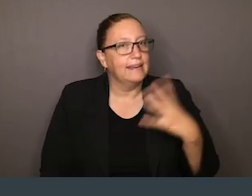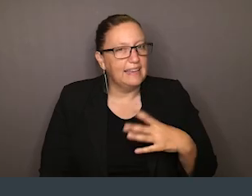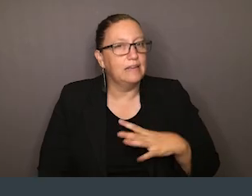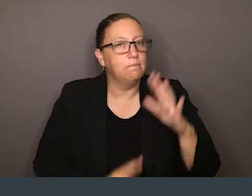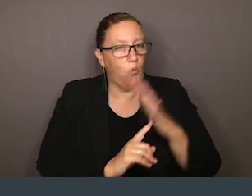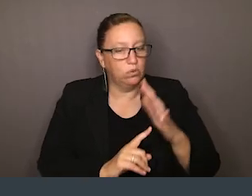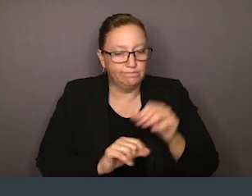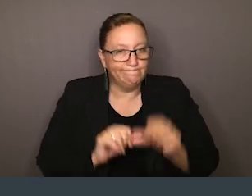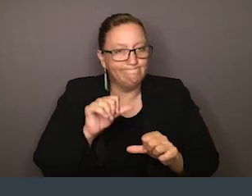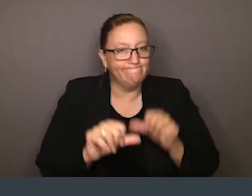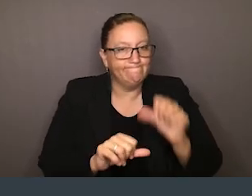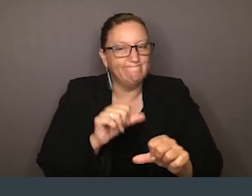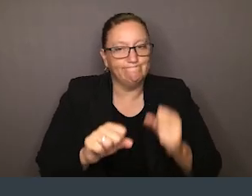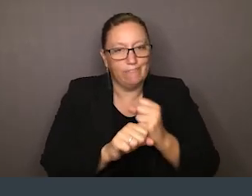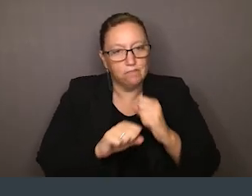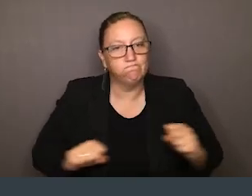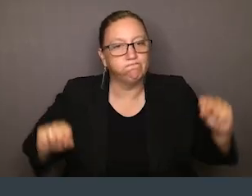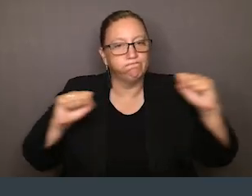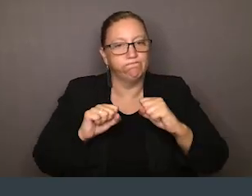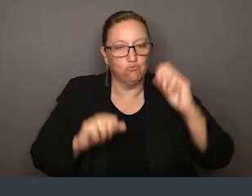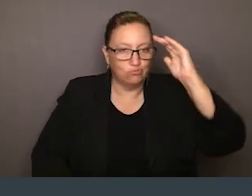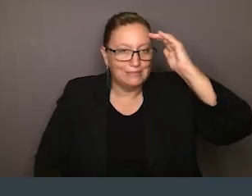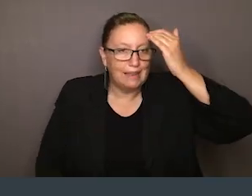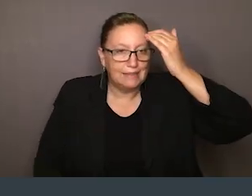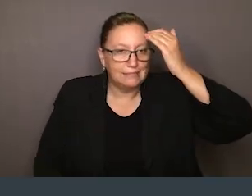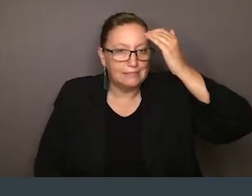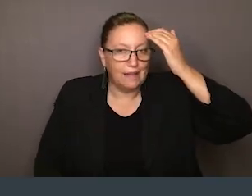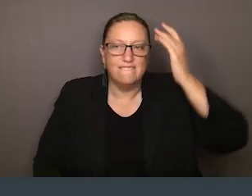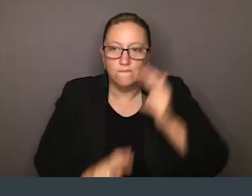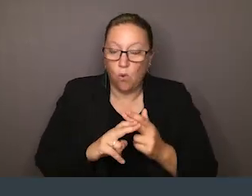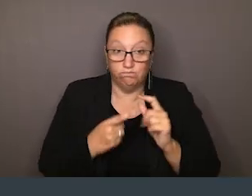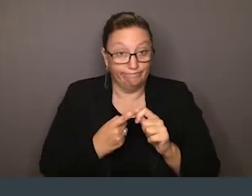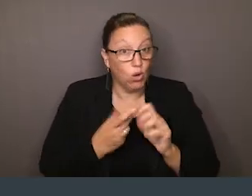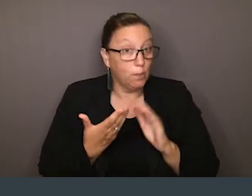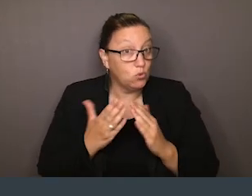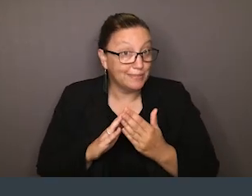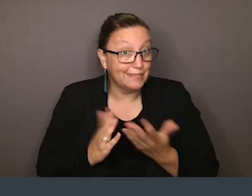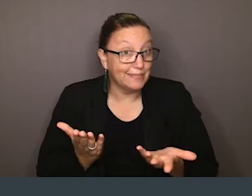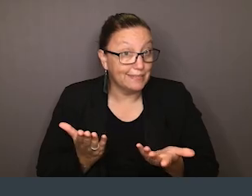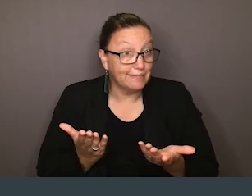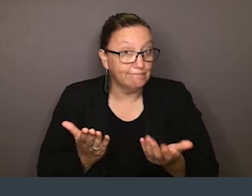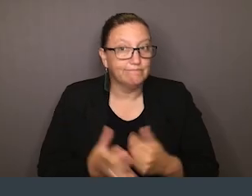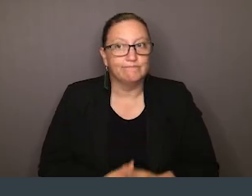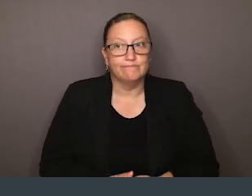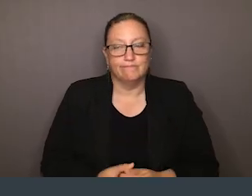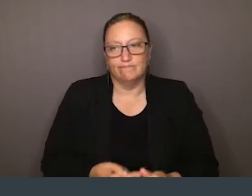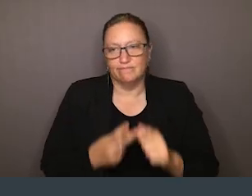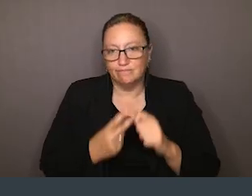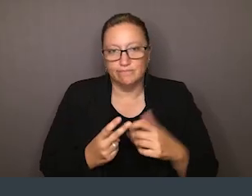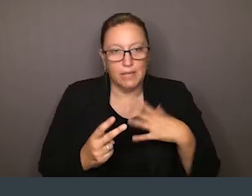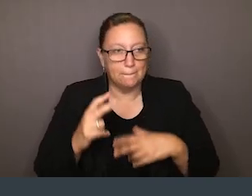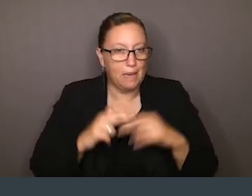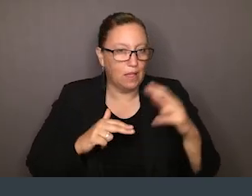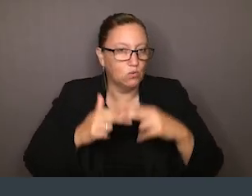take some key steps to build stronger resilience in communities,